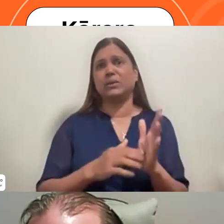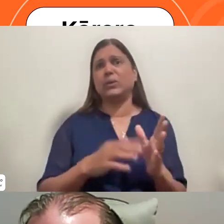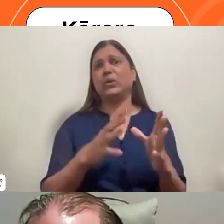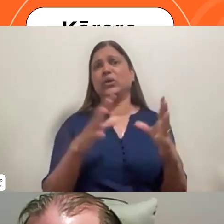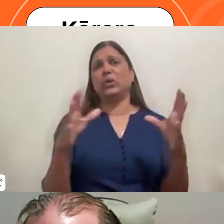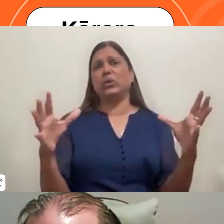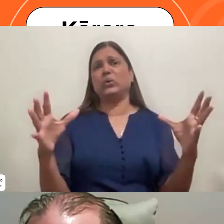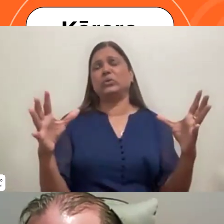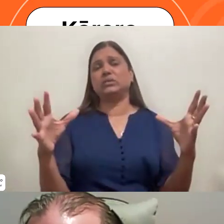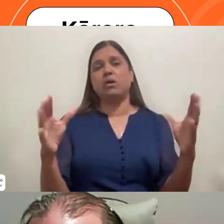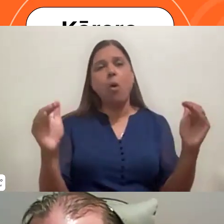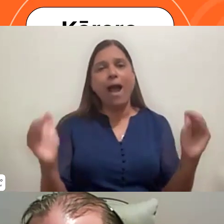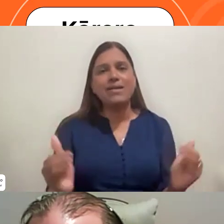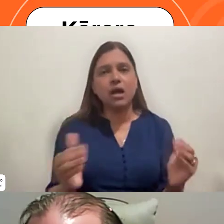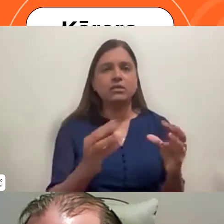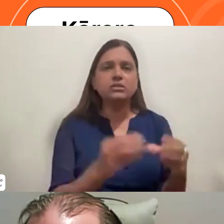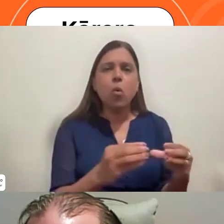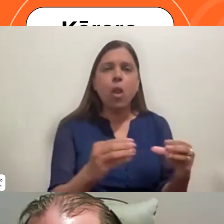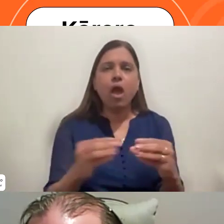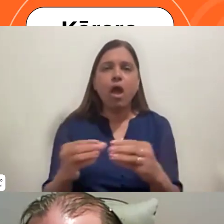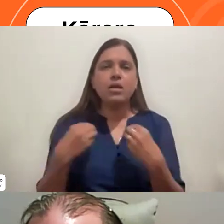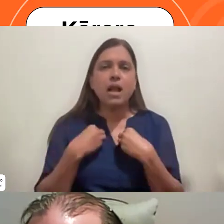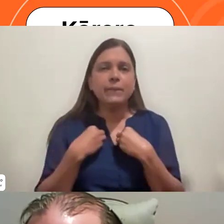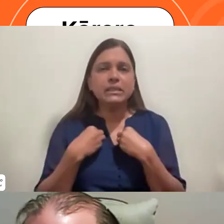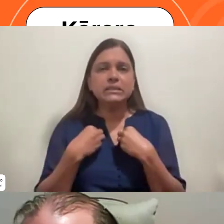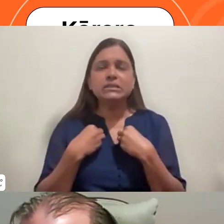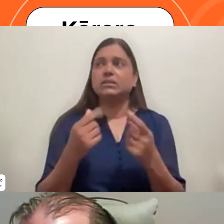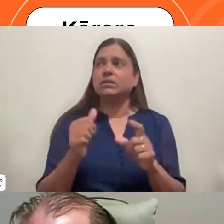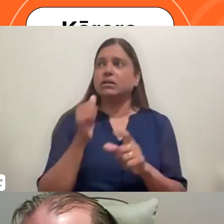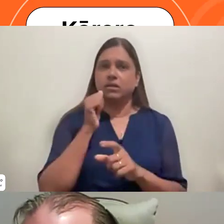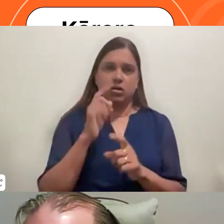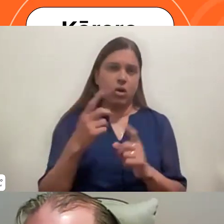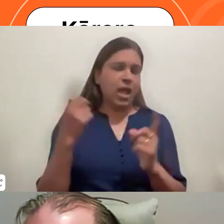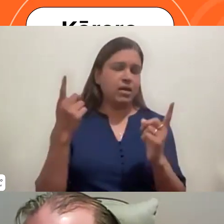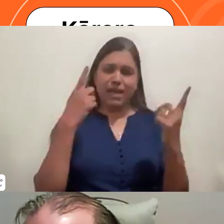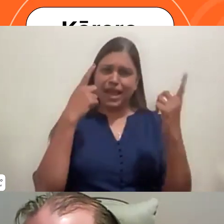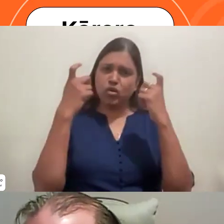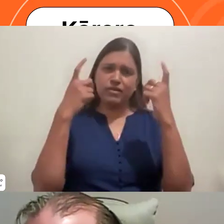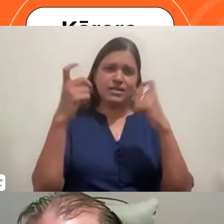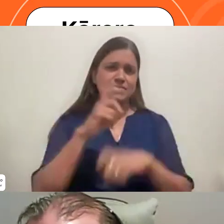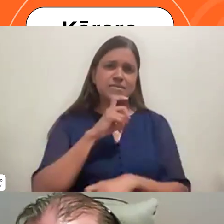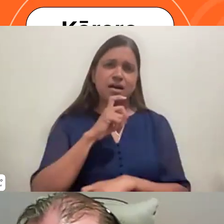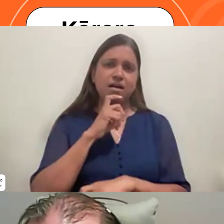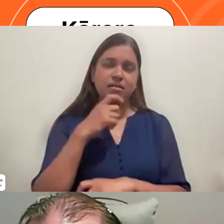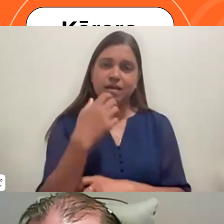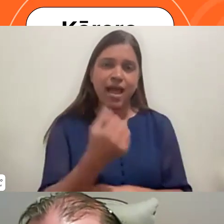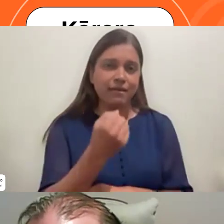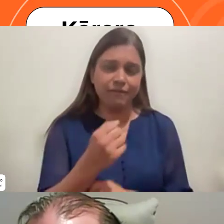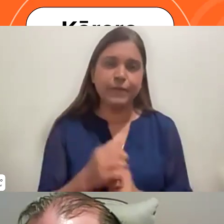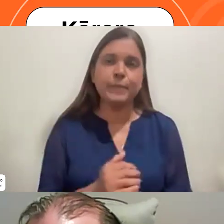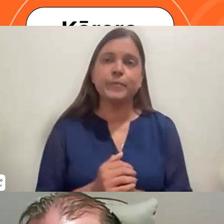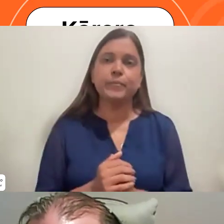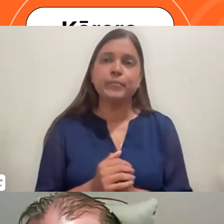companies who really drive some cool and innovative stuff in this space. We've